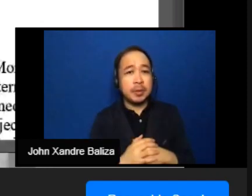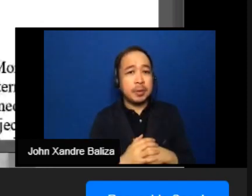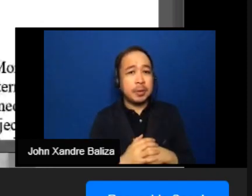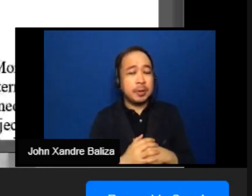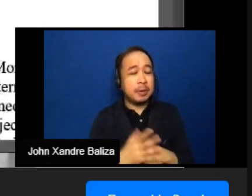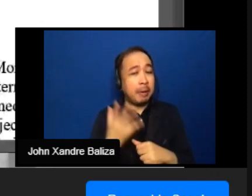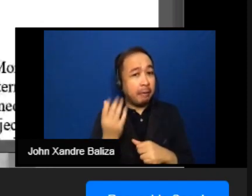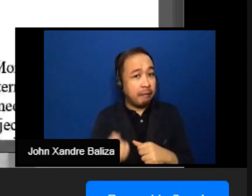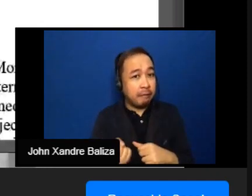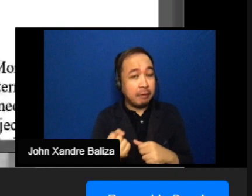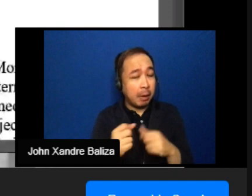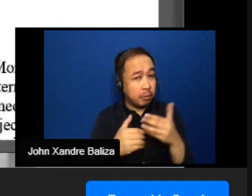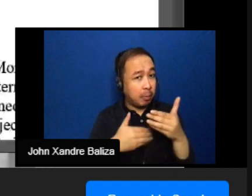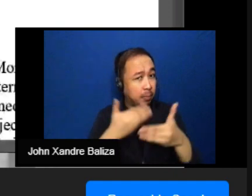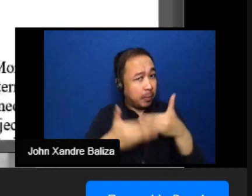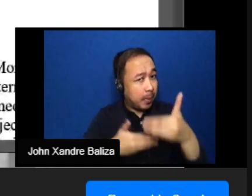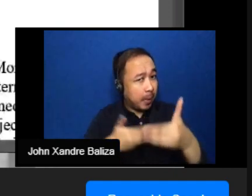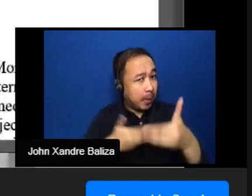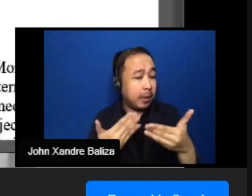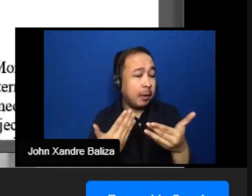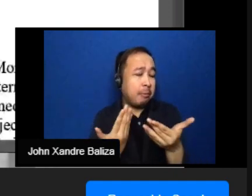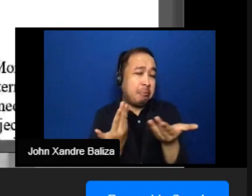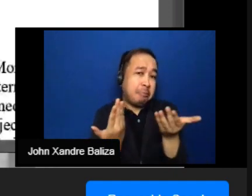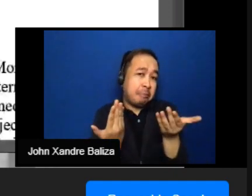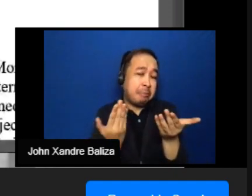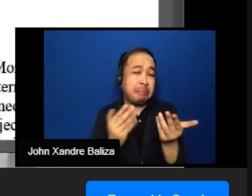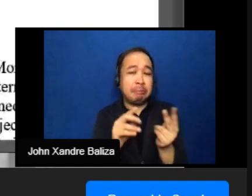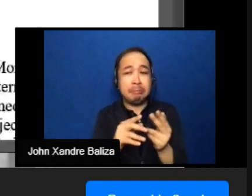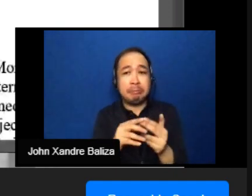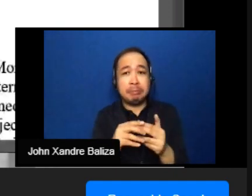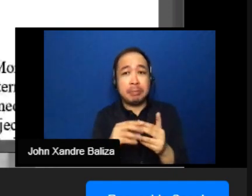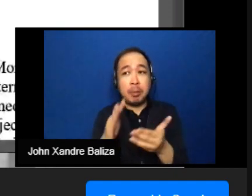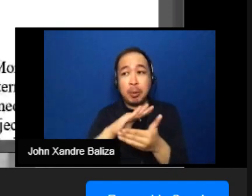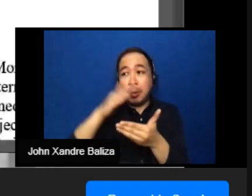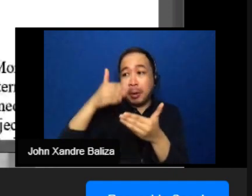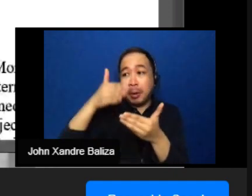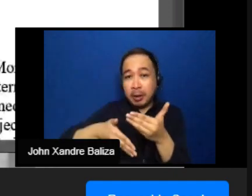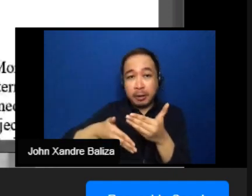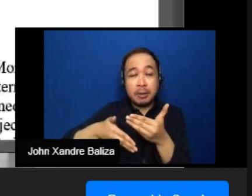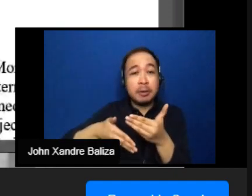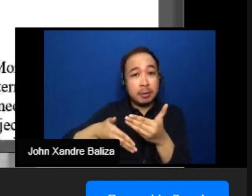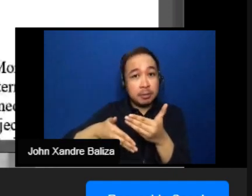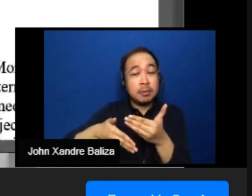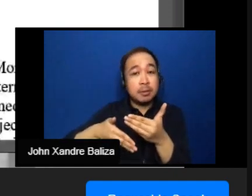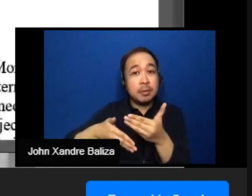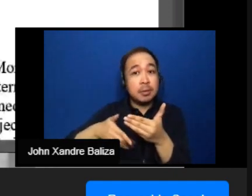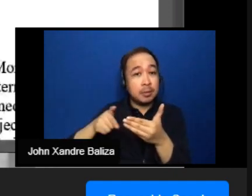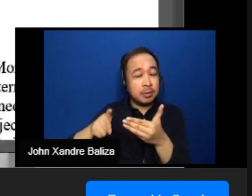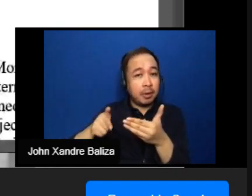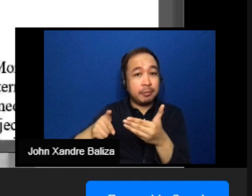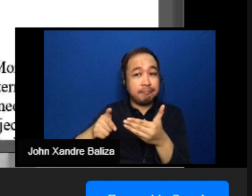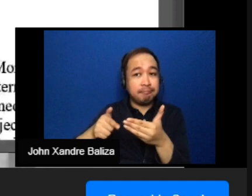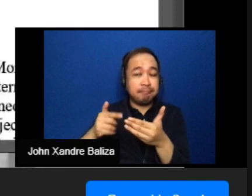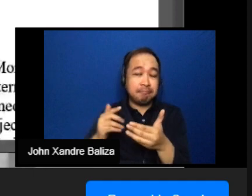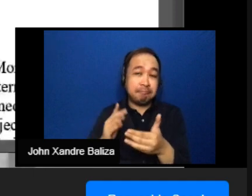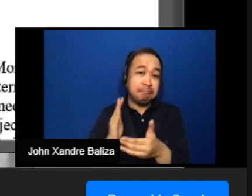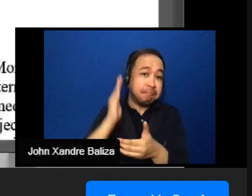have a floor, or at the end of we can have actually our